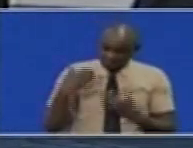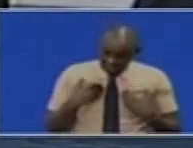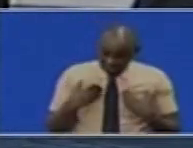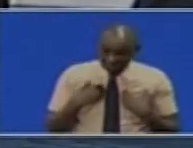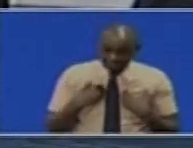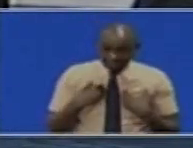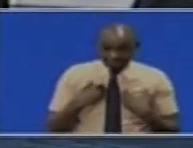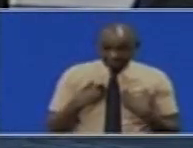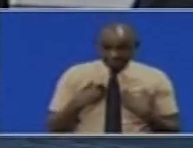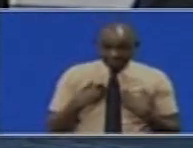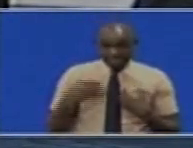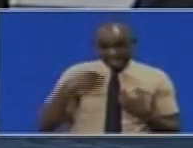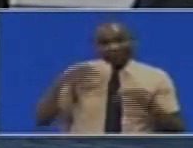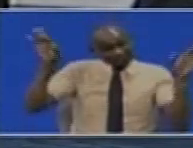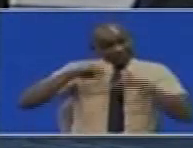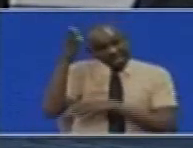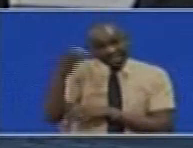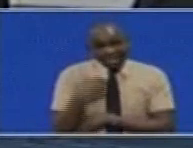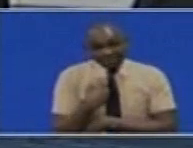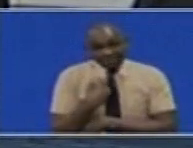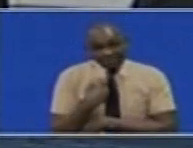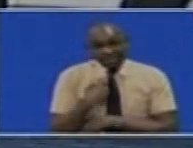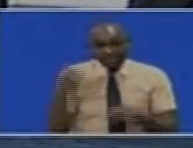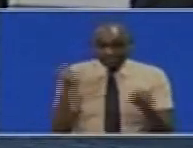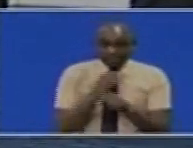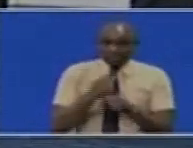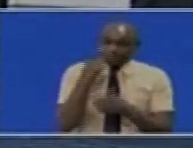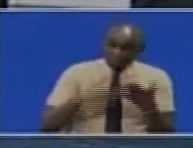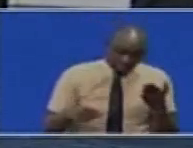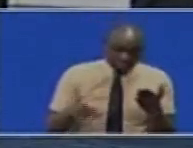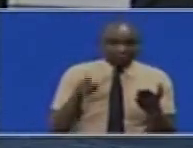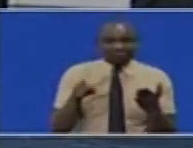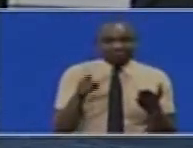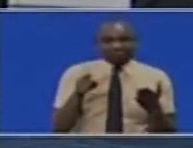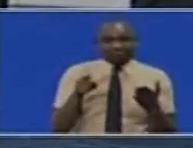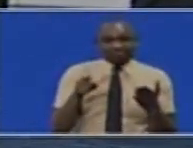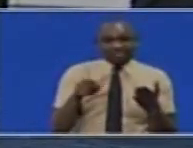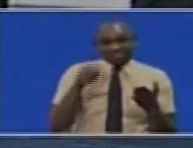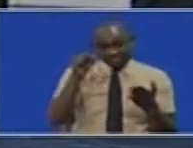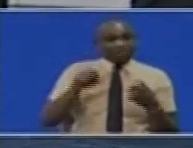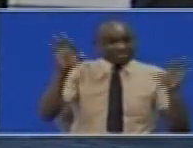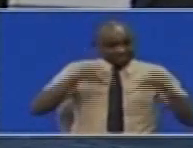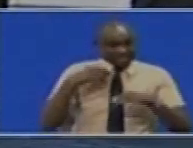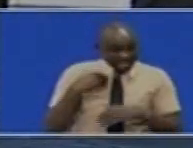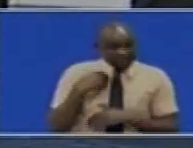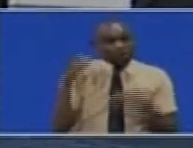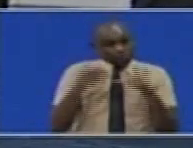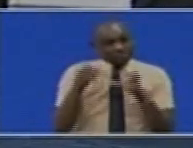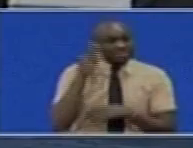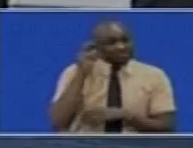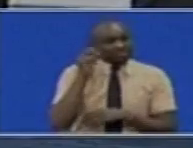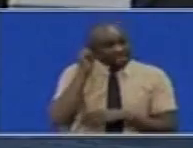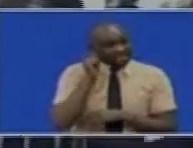parts of the Rift Valley. You cannot take the goings on in the South Rift among the Kipsigis community